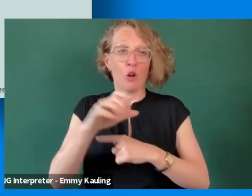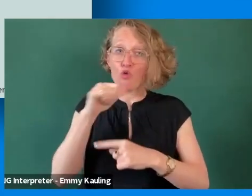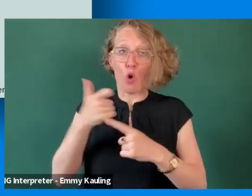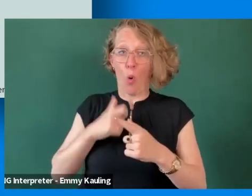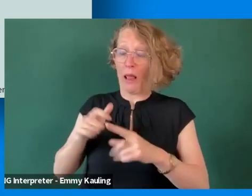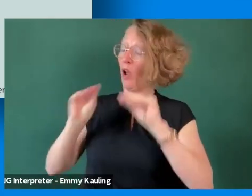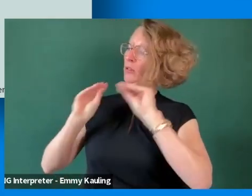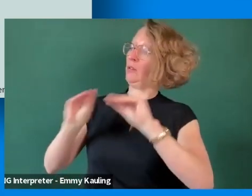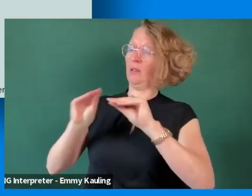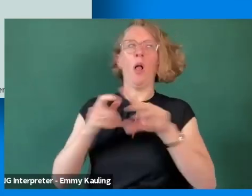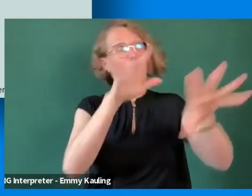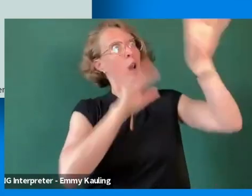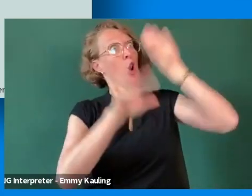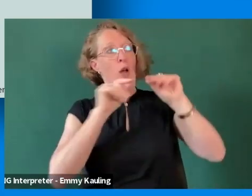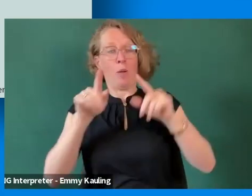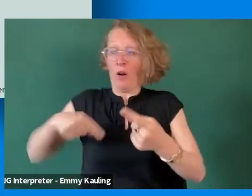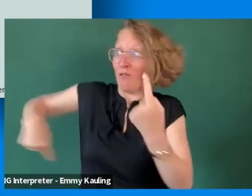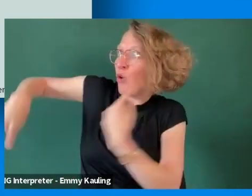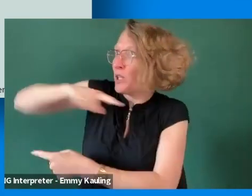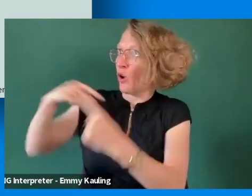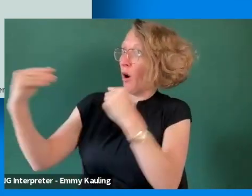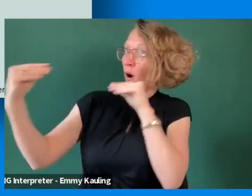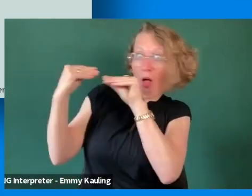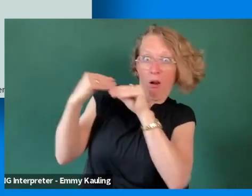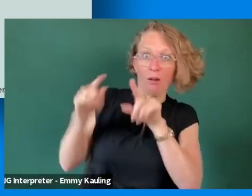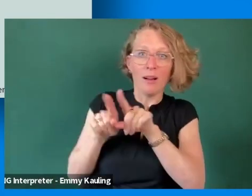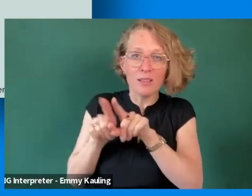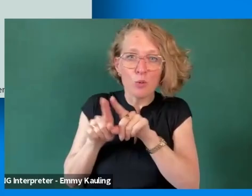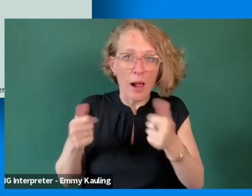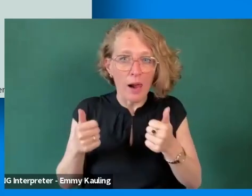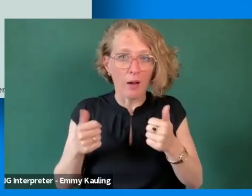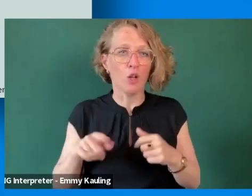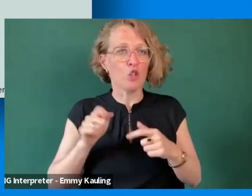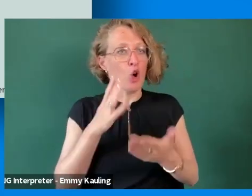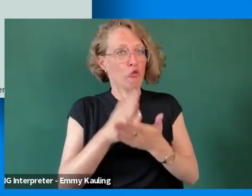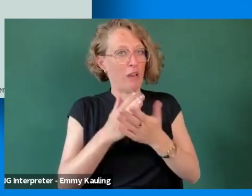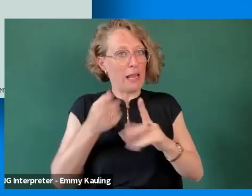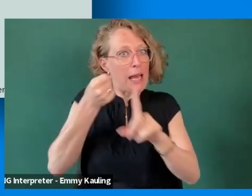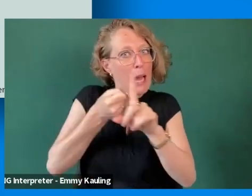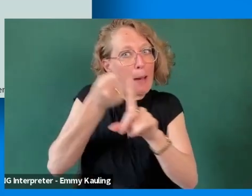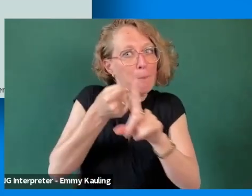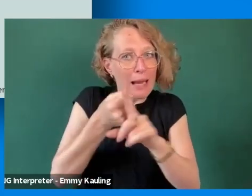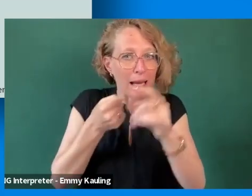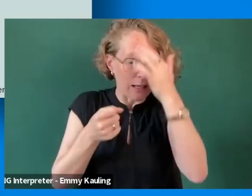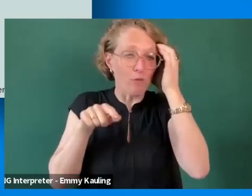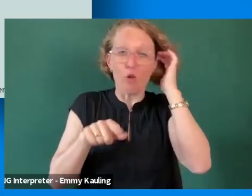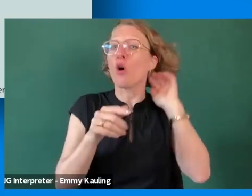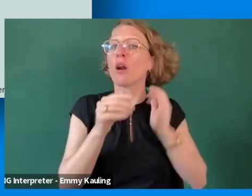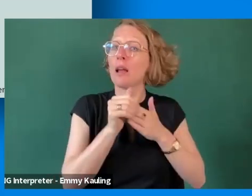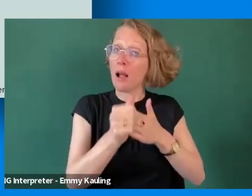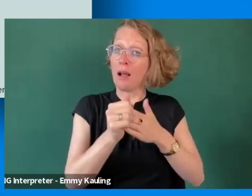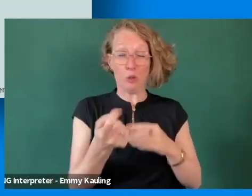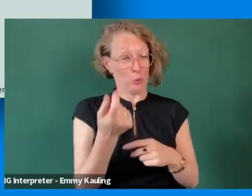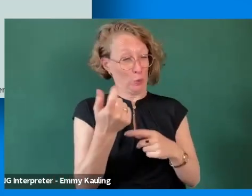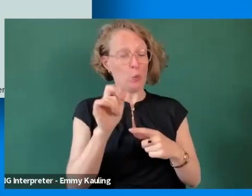trainer, but from each other. And so this is a trailer campaign, I guess, for a guide which will be published very